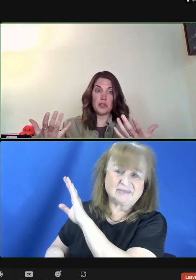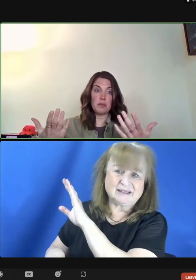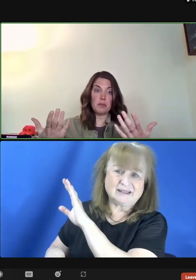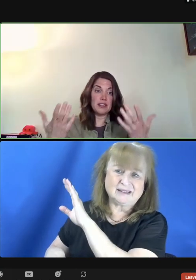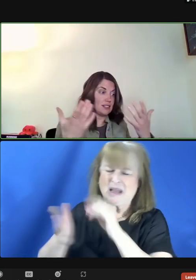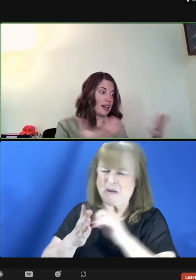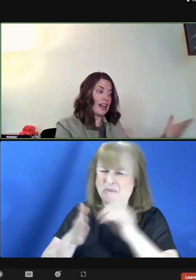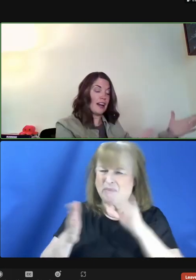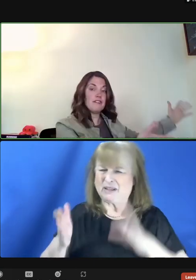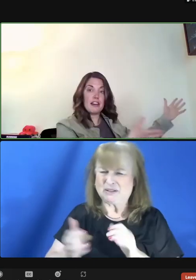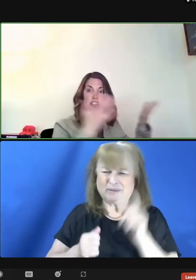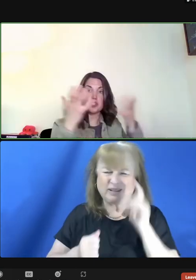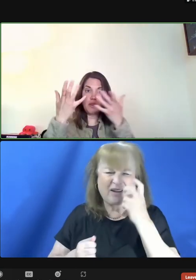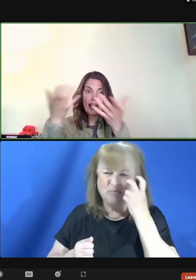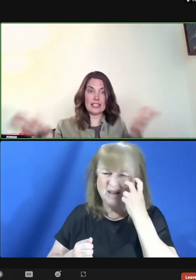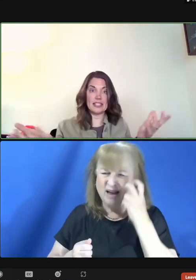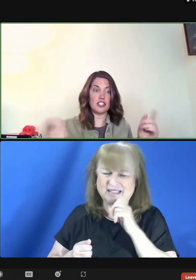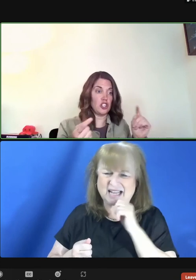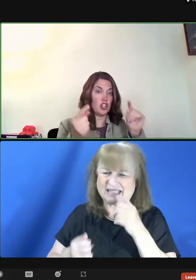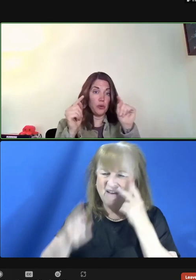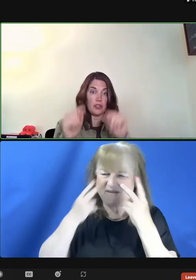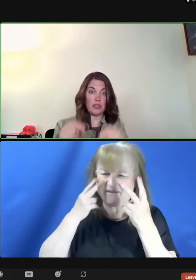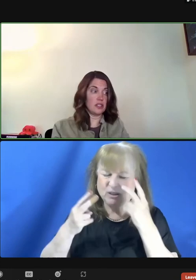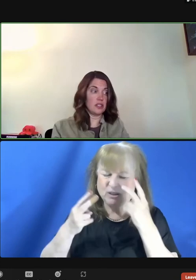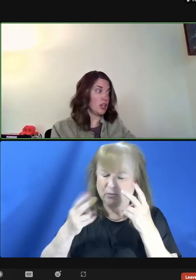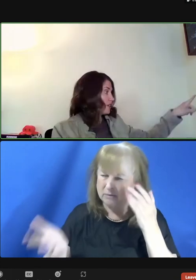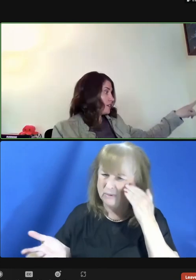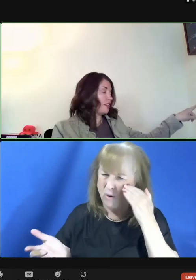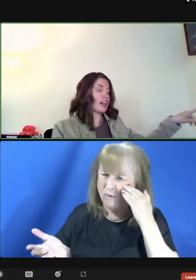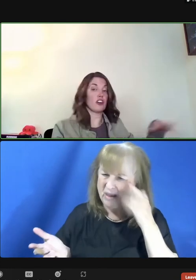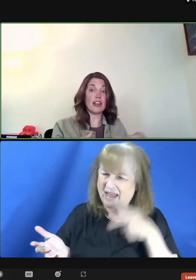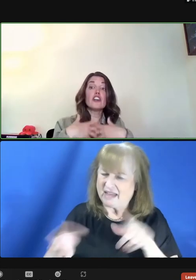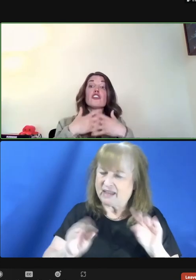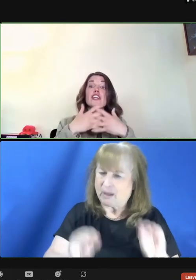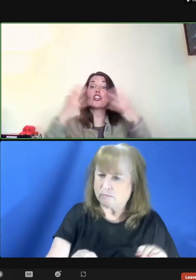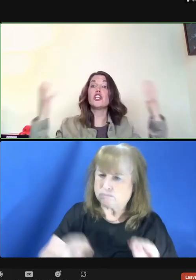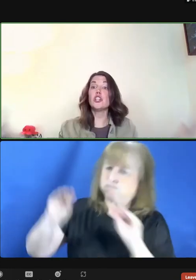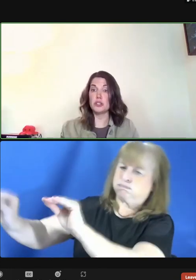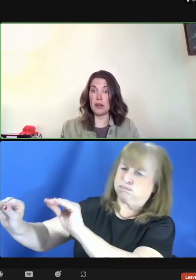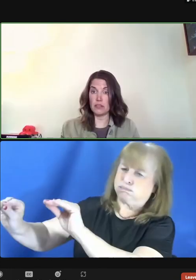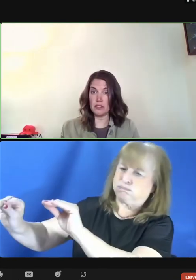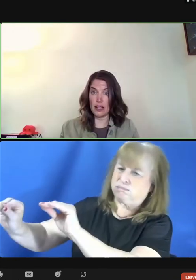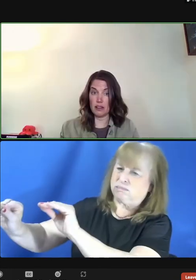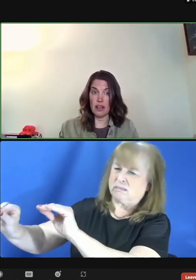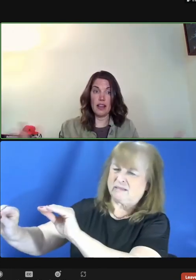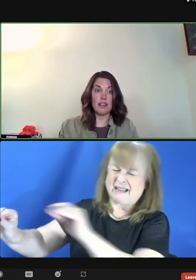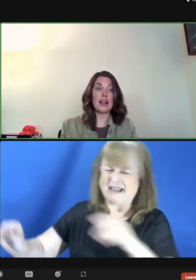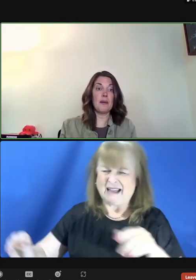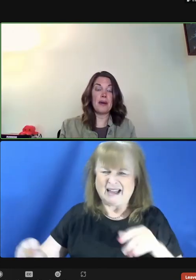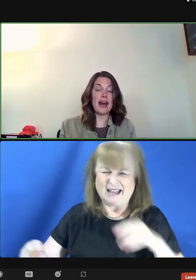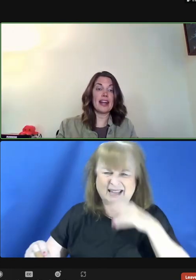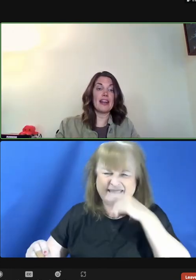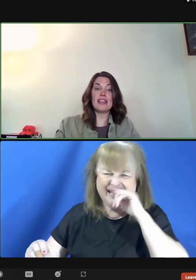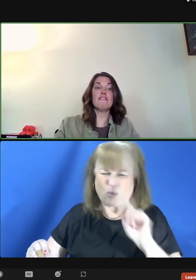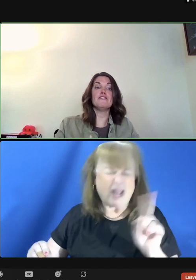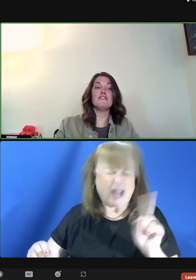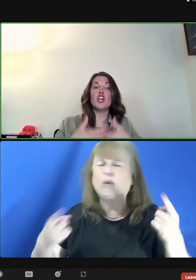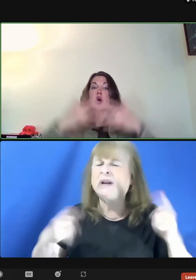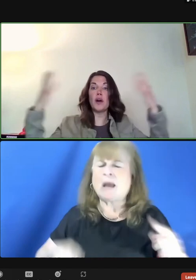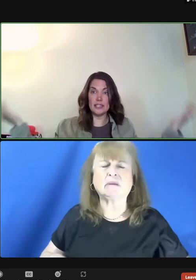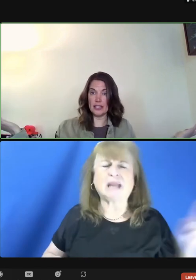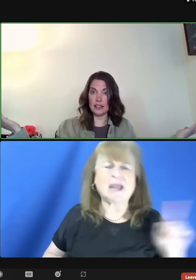that student with deaf blindness does not have that visual access to know that this thing went to there, that could create a huge meltdown. They come back